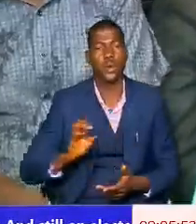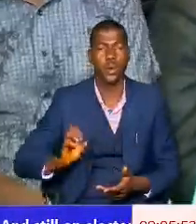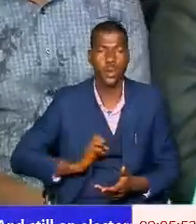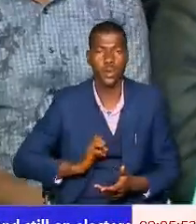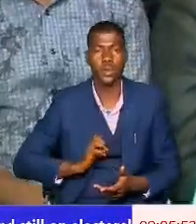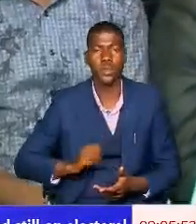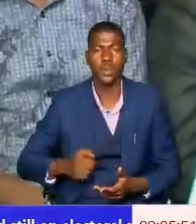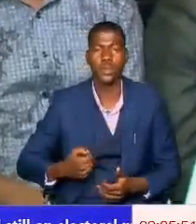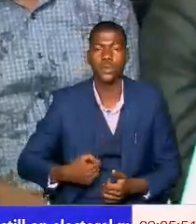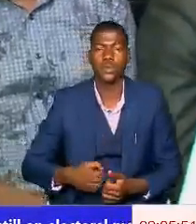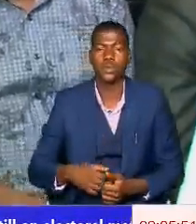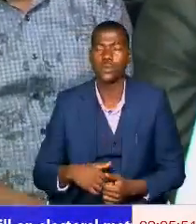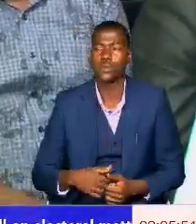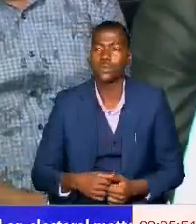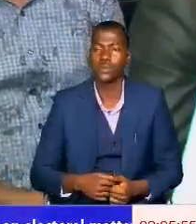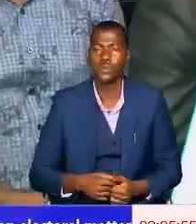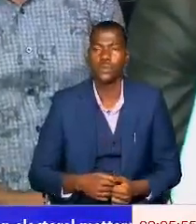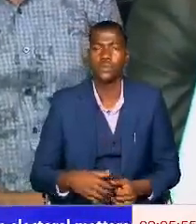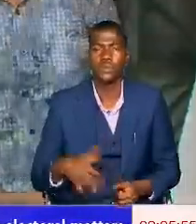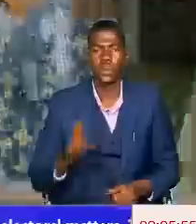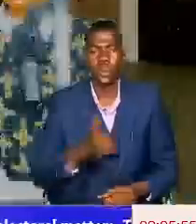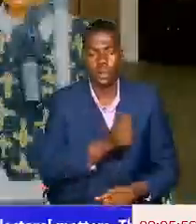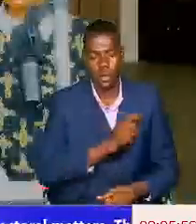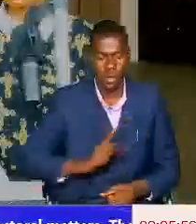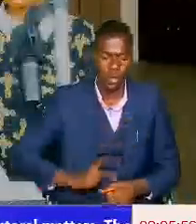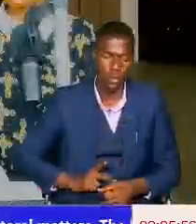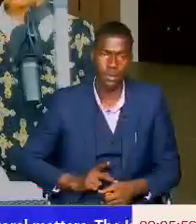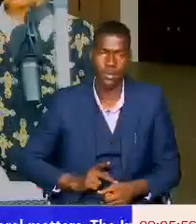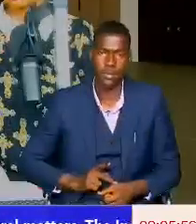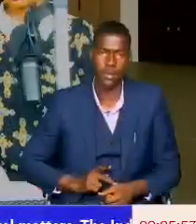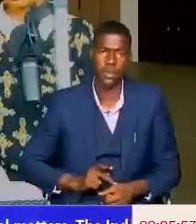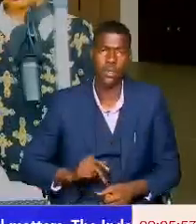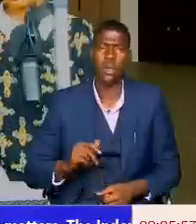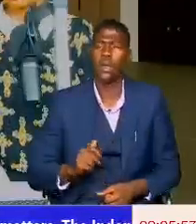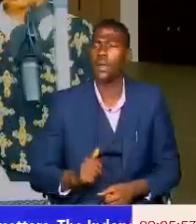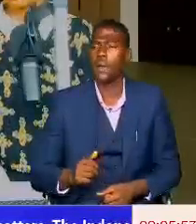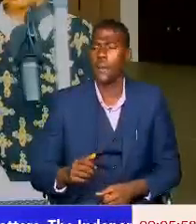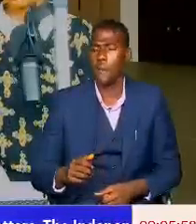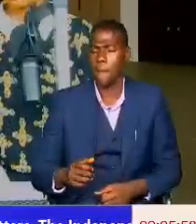Family. Yes. Akaramakala, that police officer,